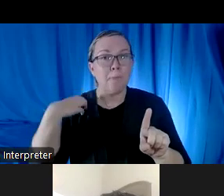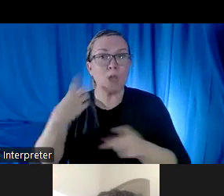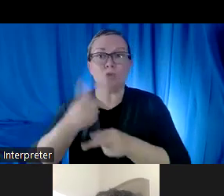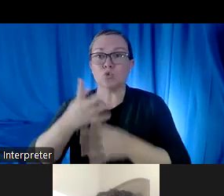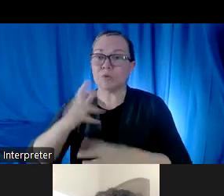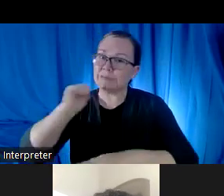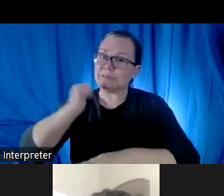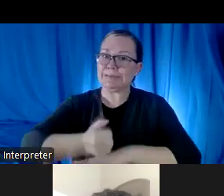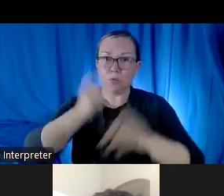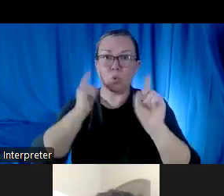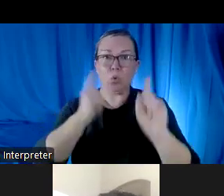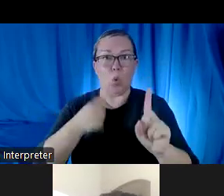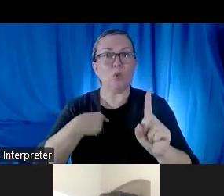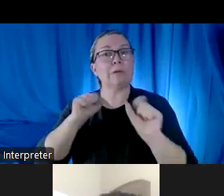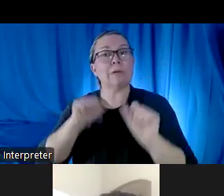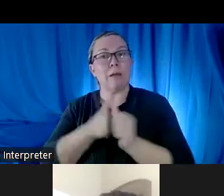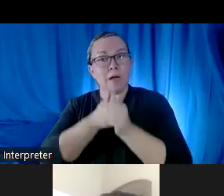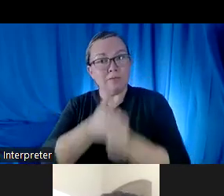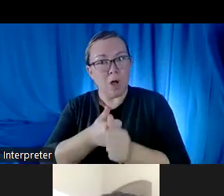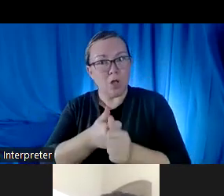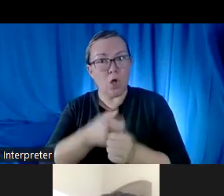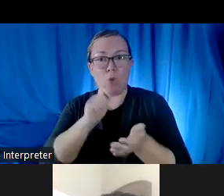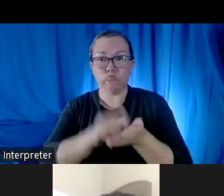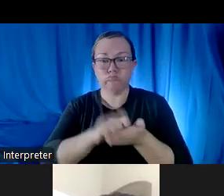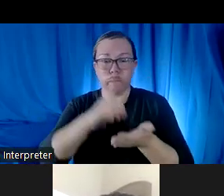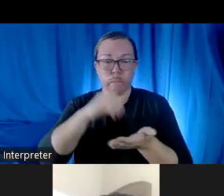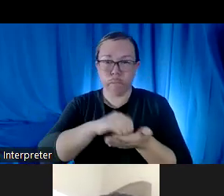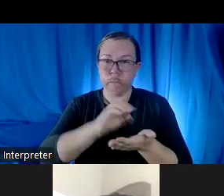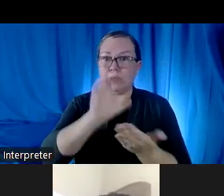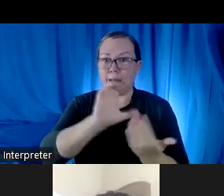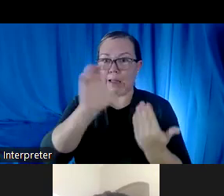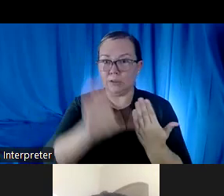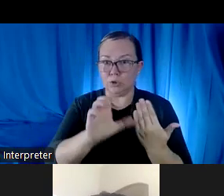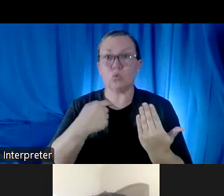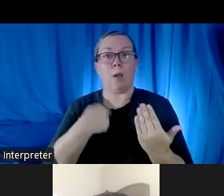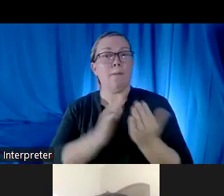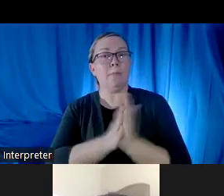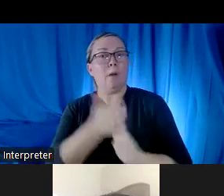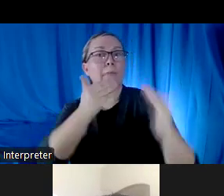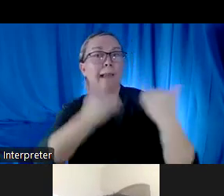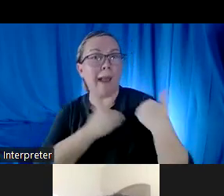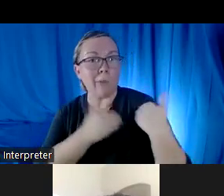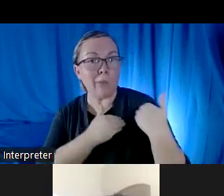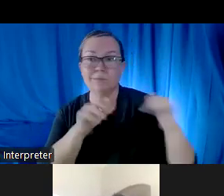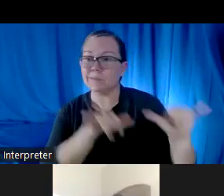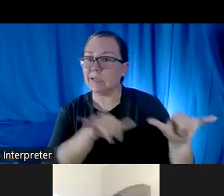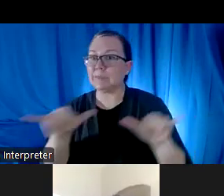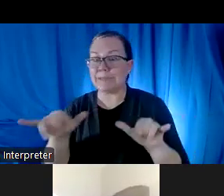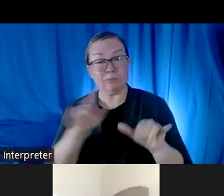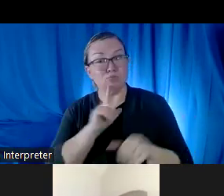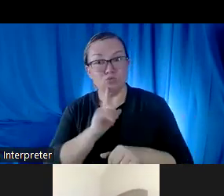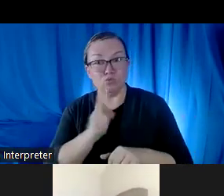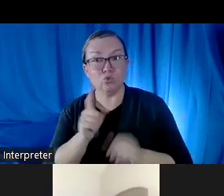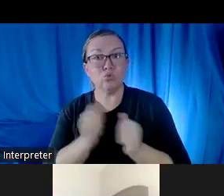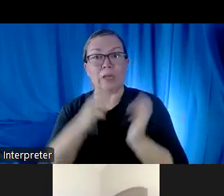me to follow and write on a calendar to keep myself accountable. Same thing is true with